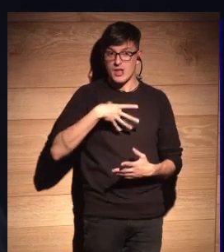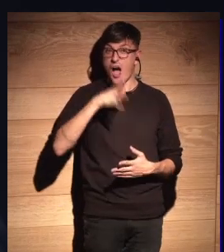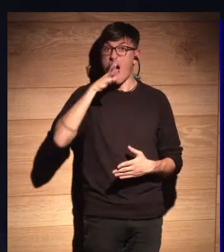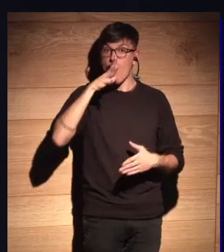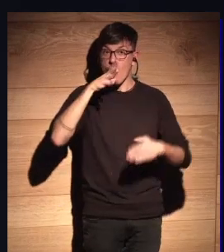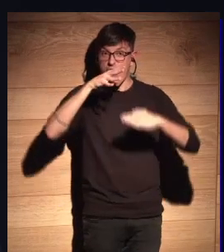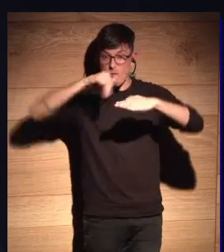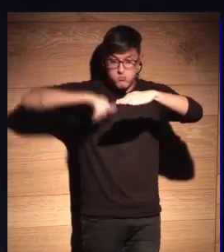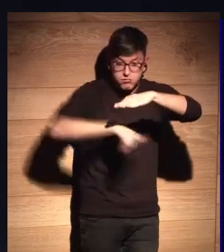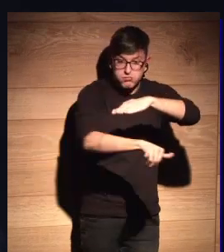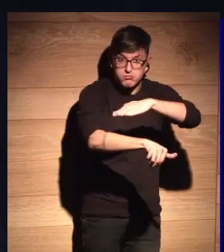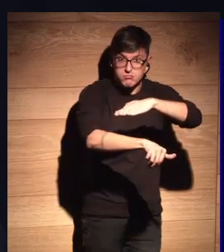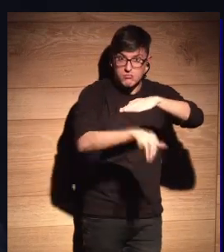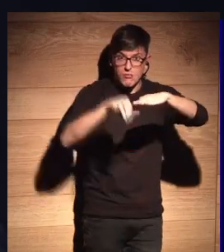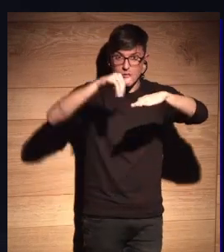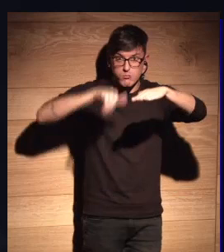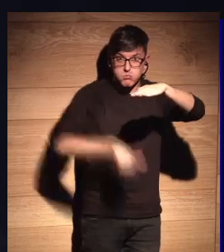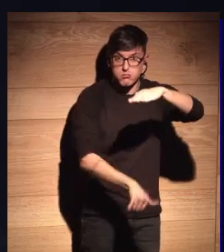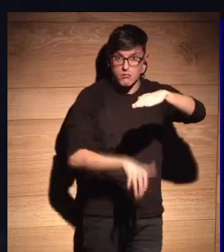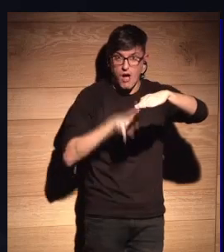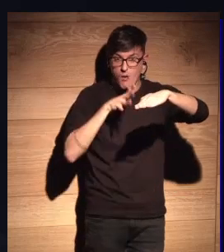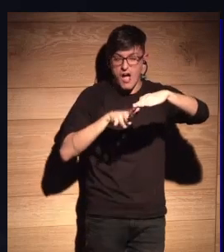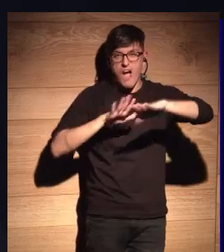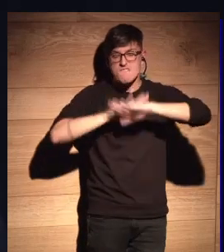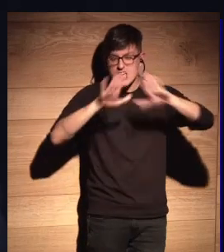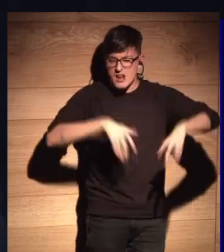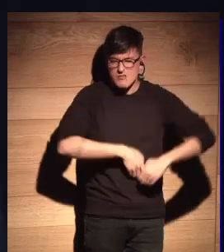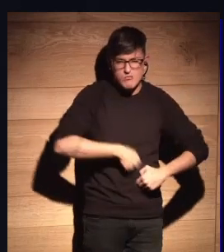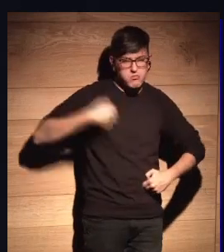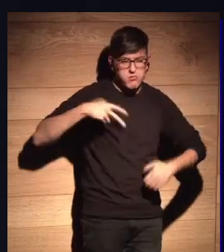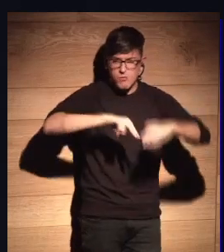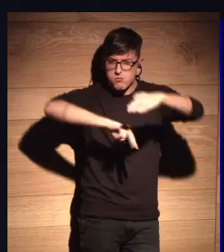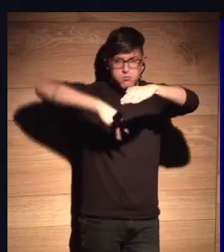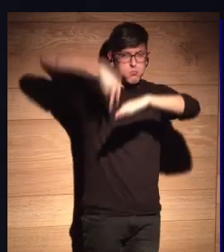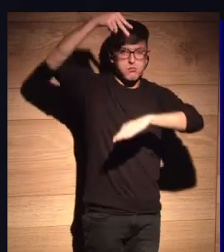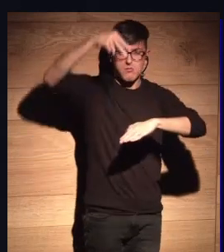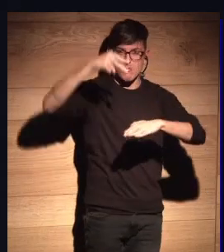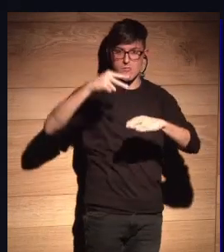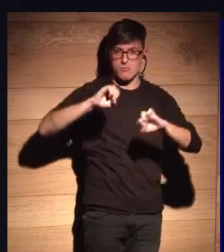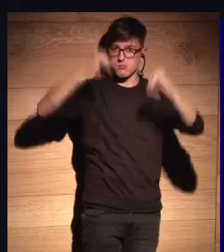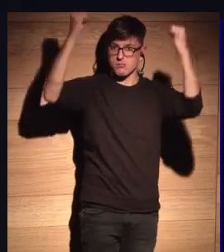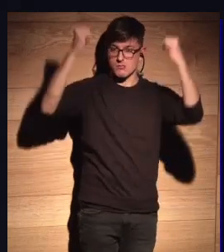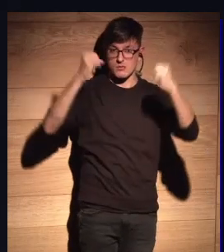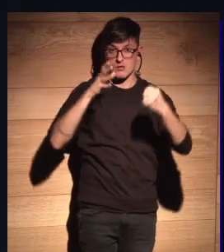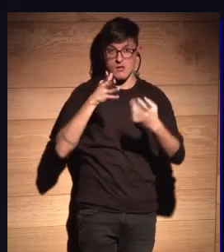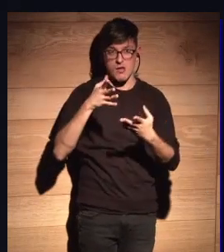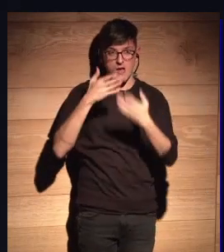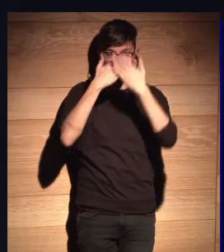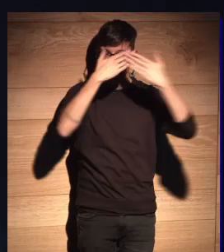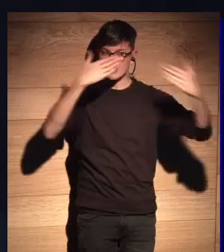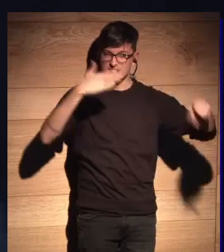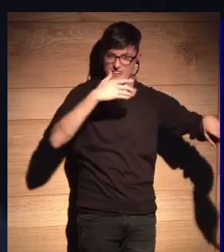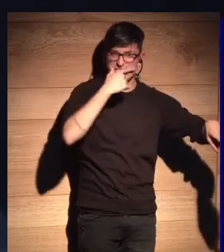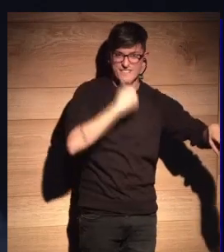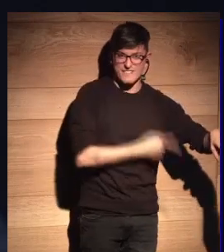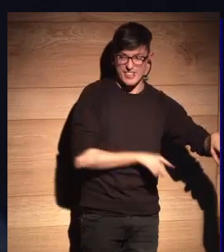to crawl out. But so Afghanistan was easy compared to Not that. in Afghanistan, but it's Slovenia. This